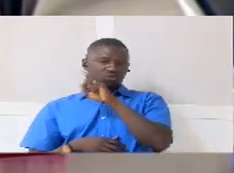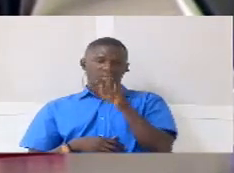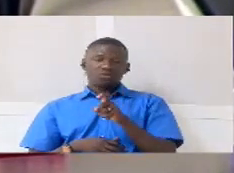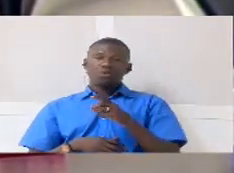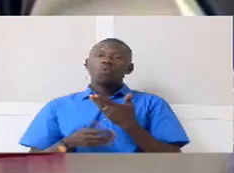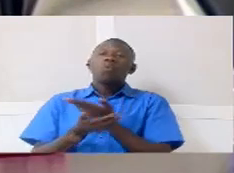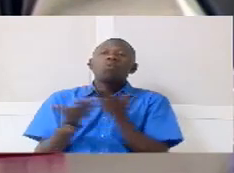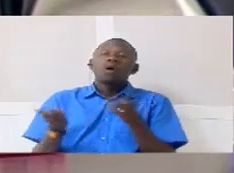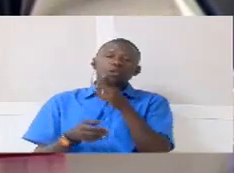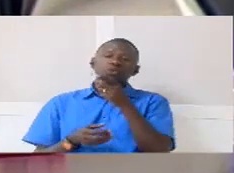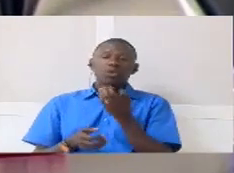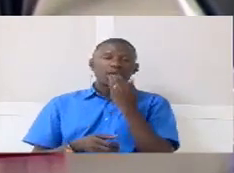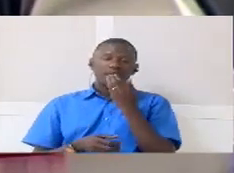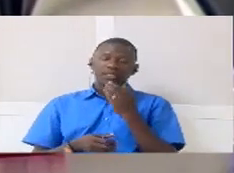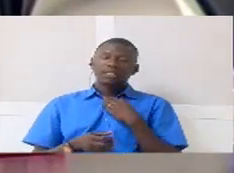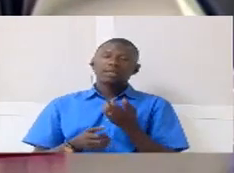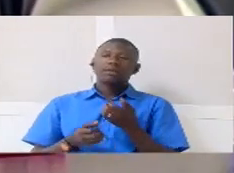the issue of the